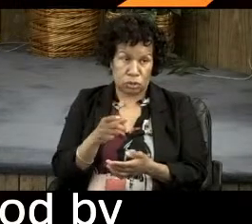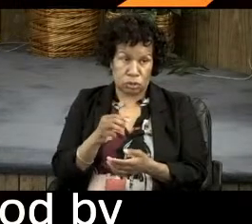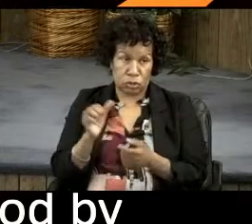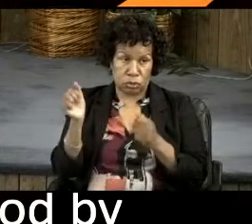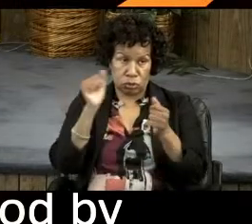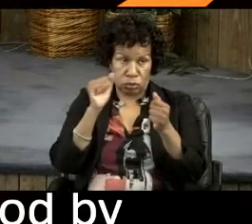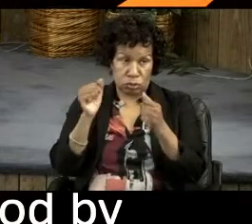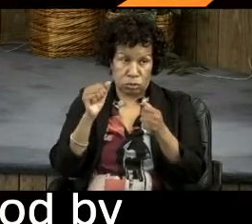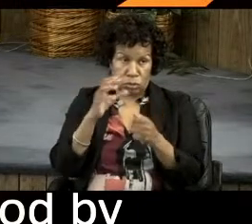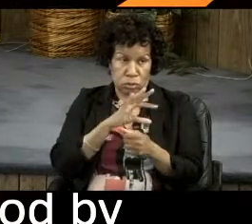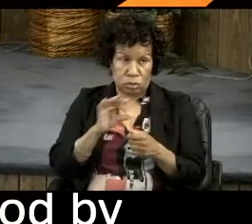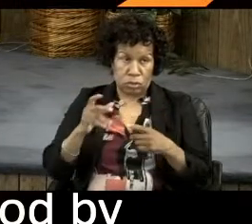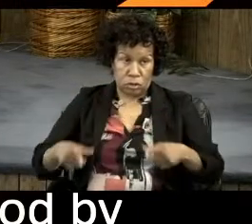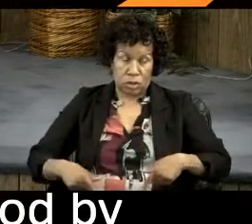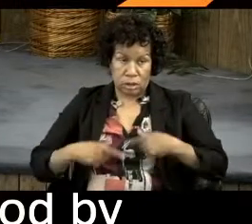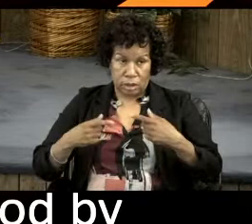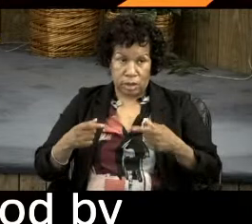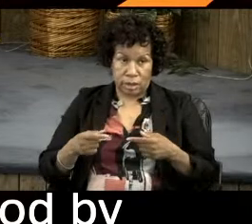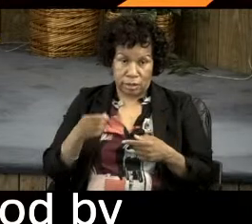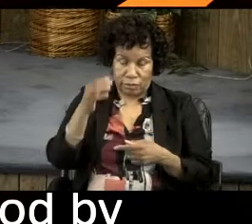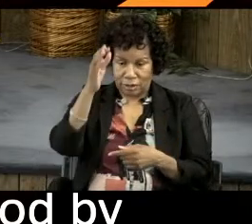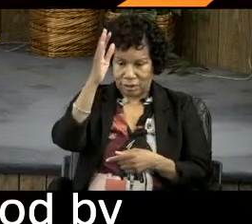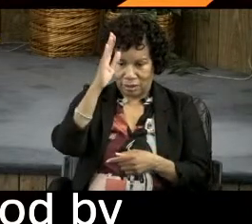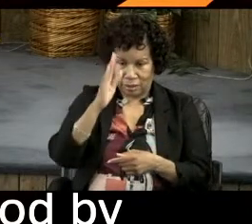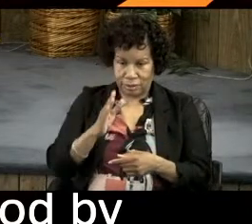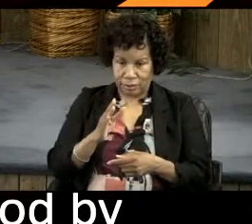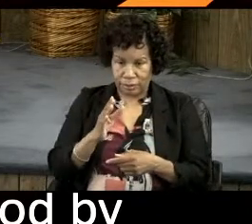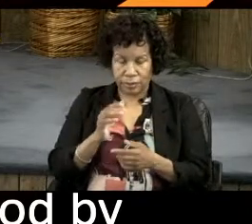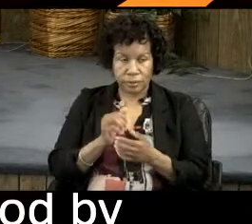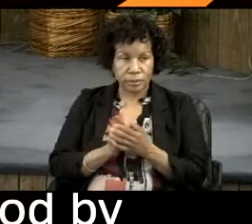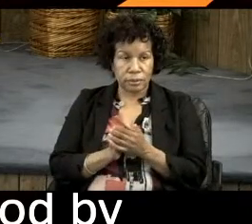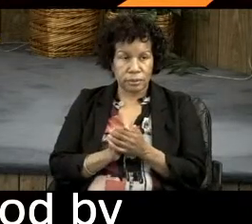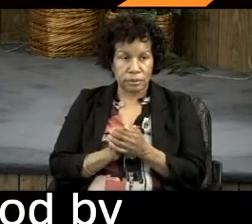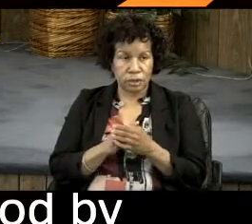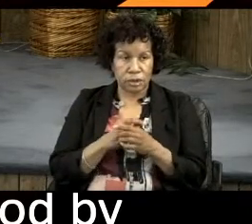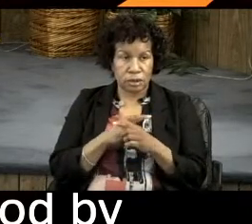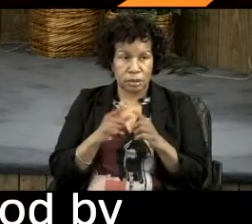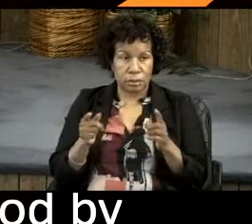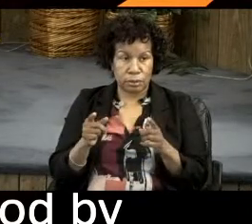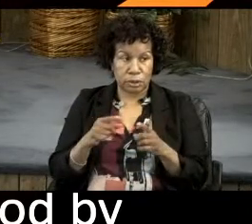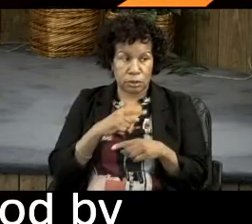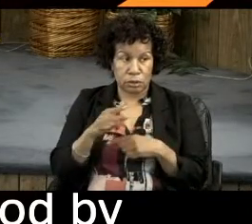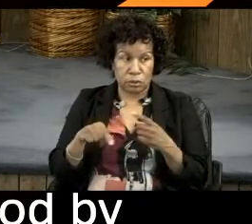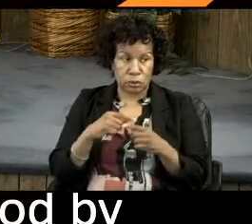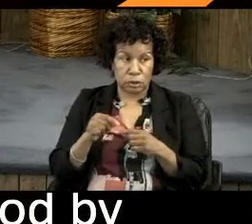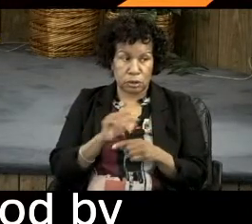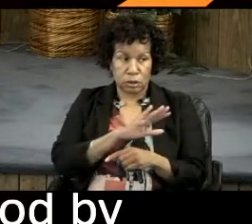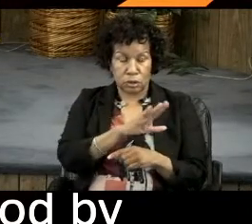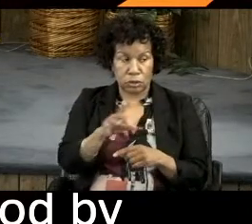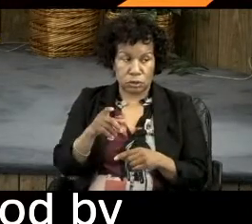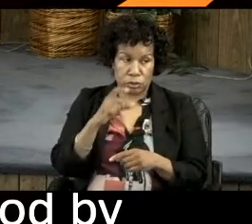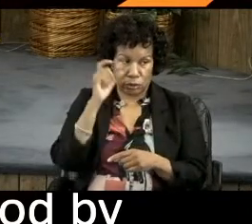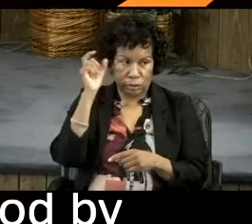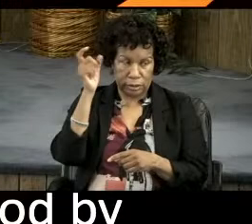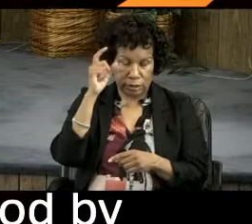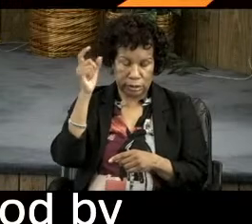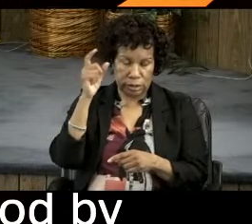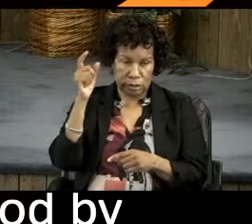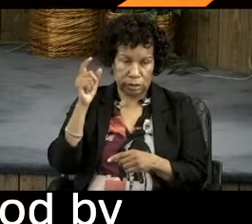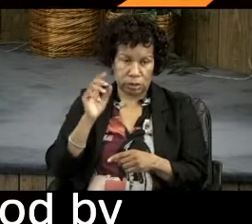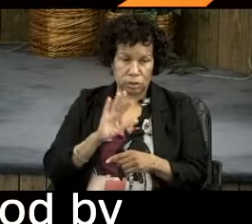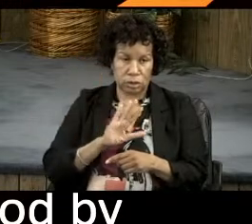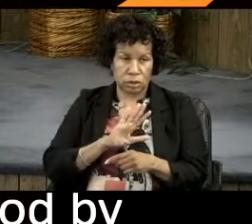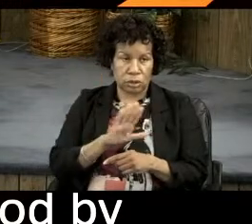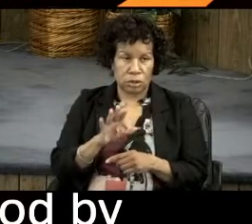God. Now they should have been convicted right there. But when you're tares, you're never convicted. When you're